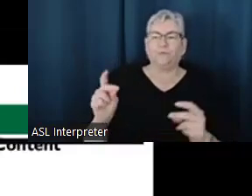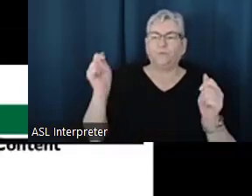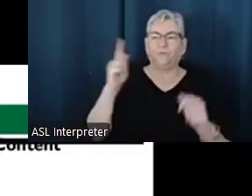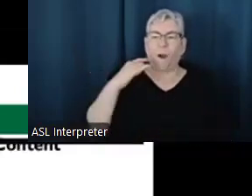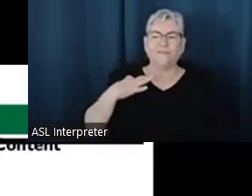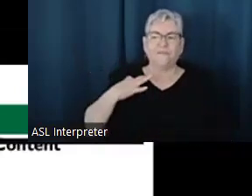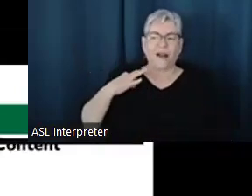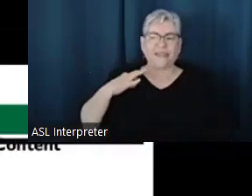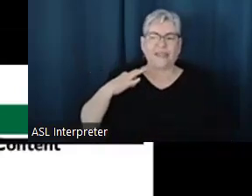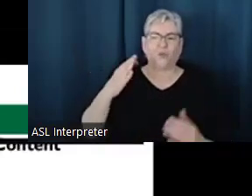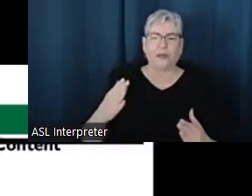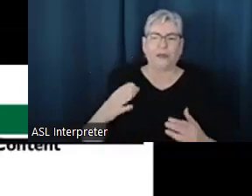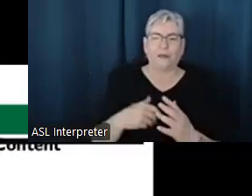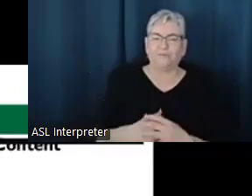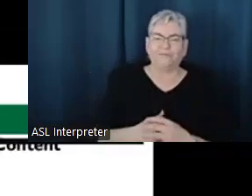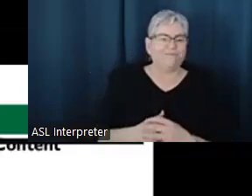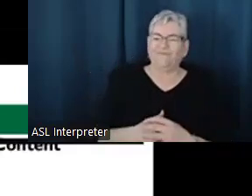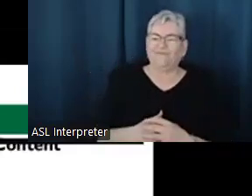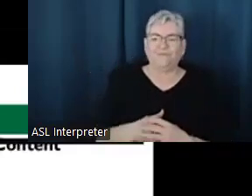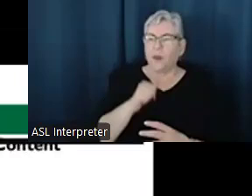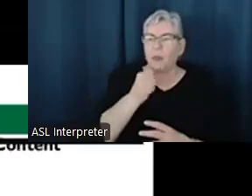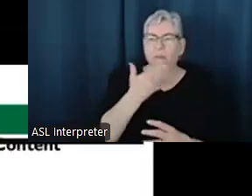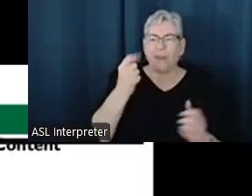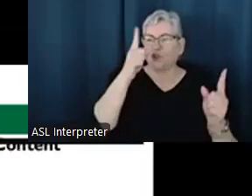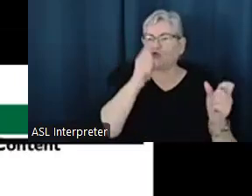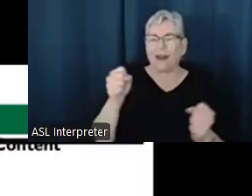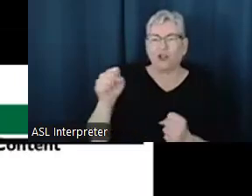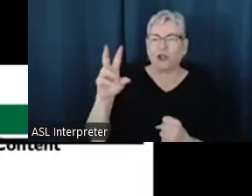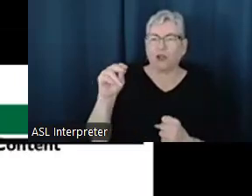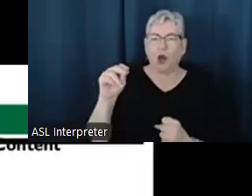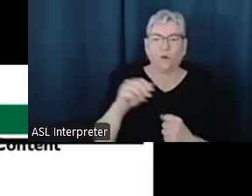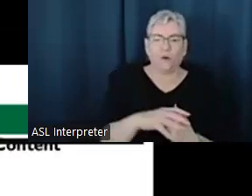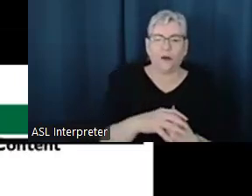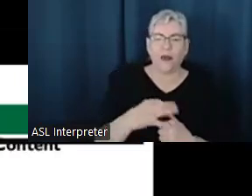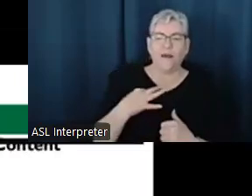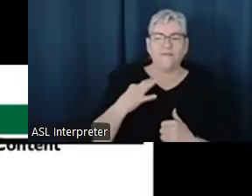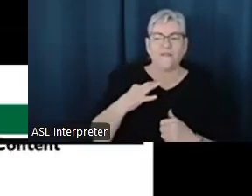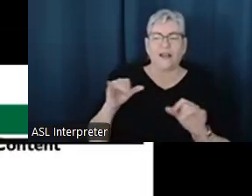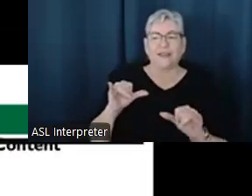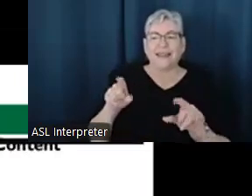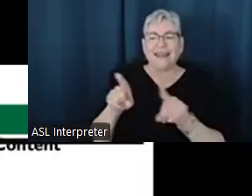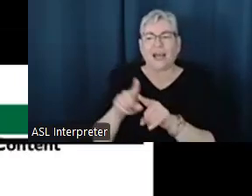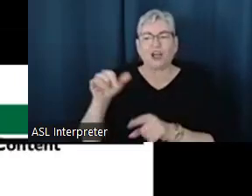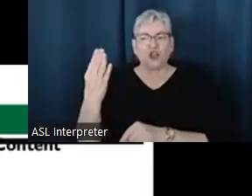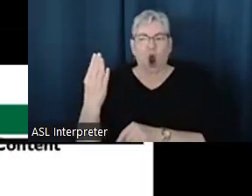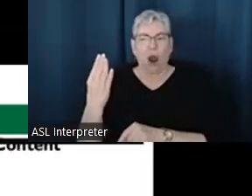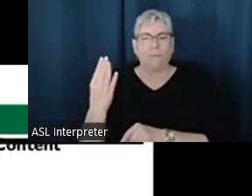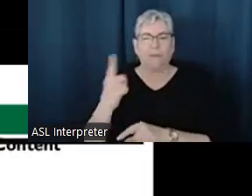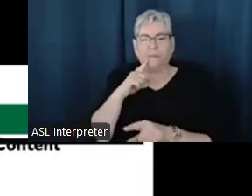is not the best strategy. Volunteering is similar to a job in that it takes a lot of skill